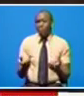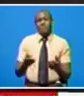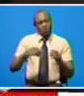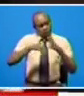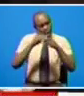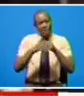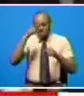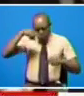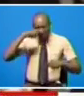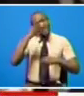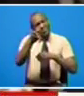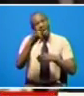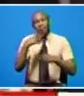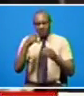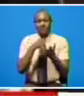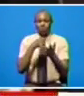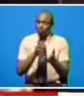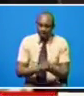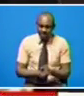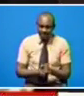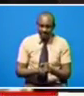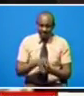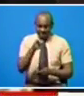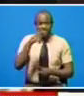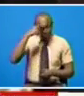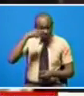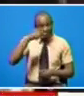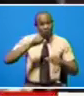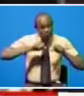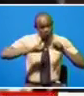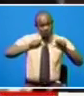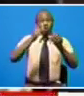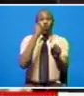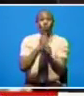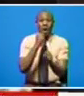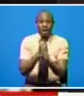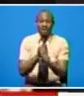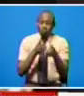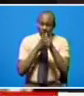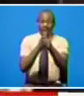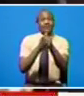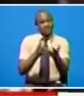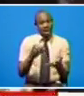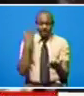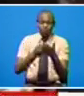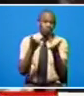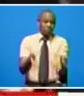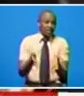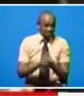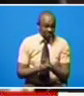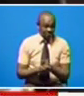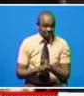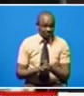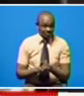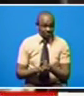of policies which continue to be operational guidelines to date.